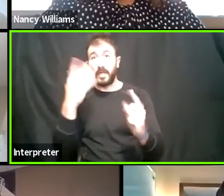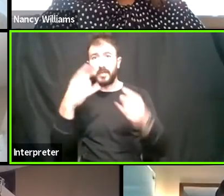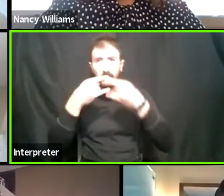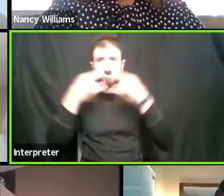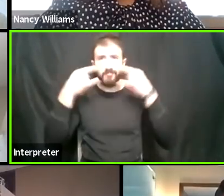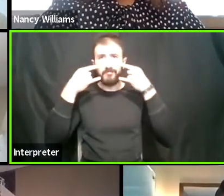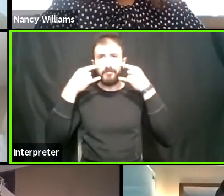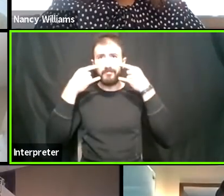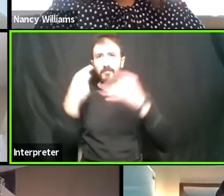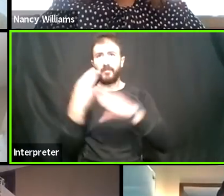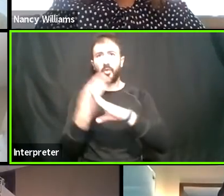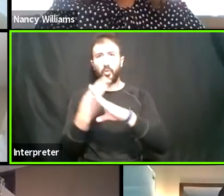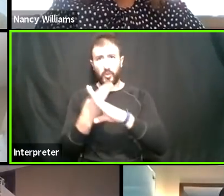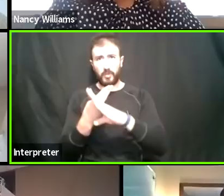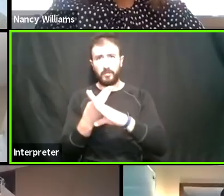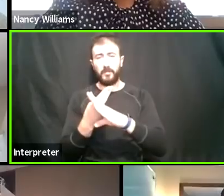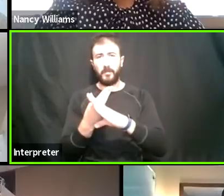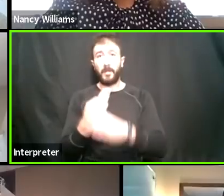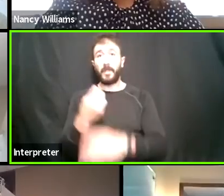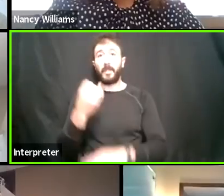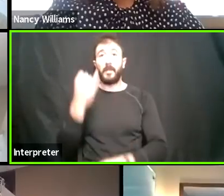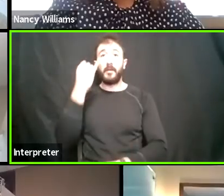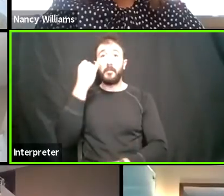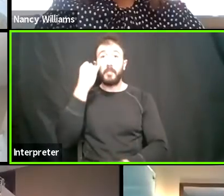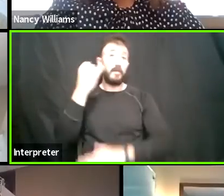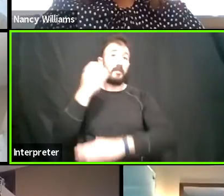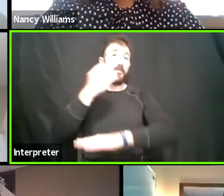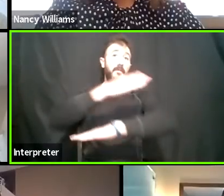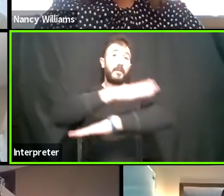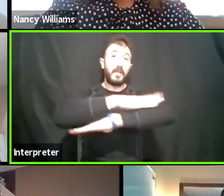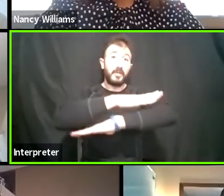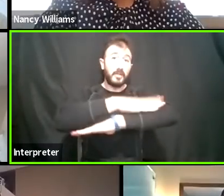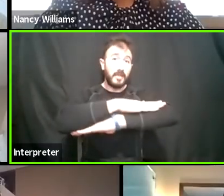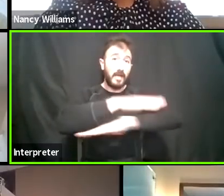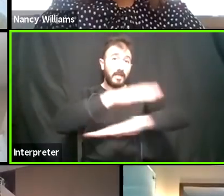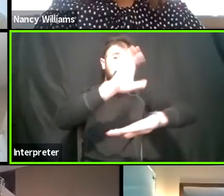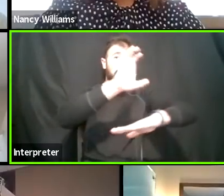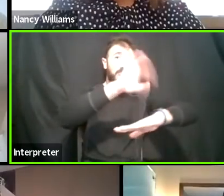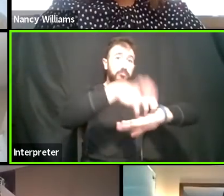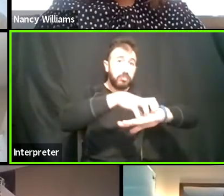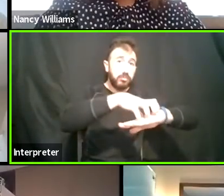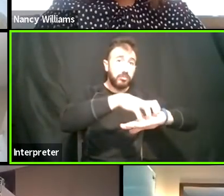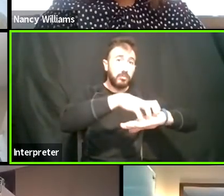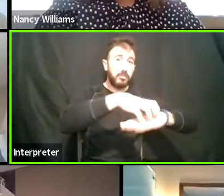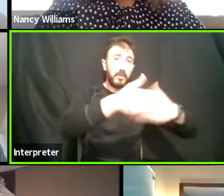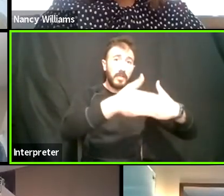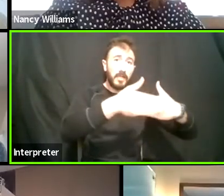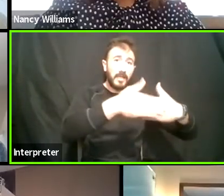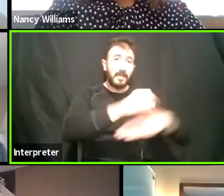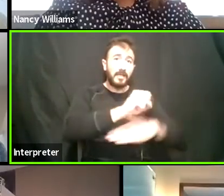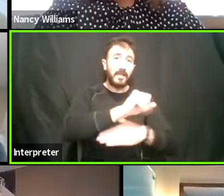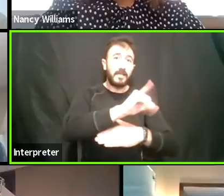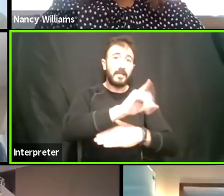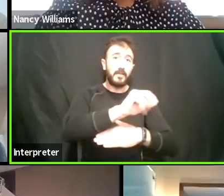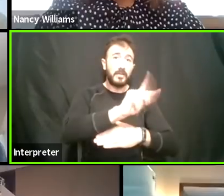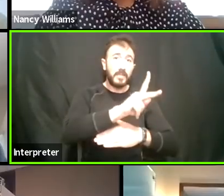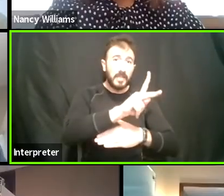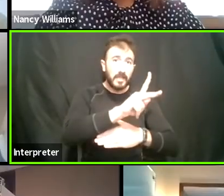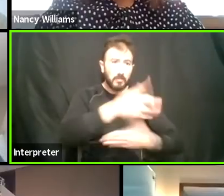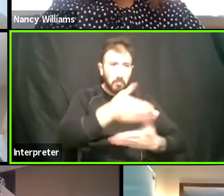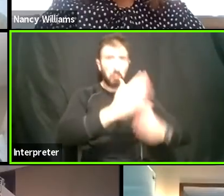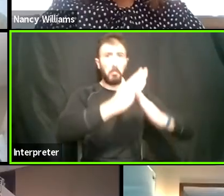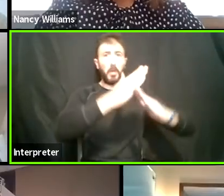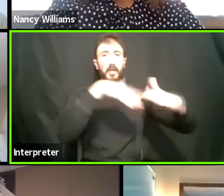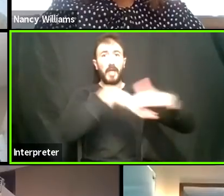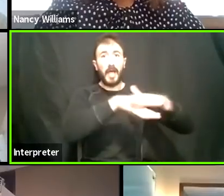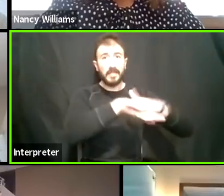absolutely needed and the desk is preventing access to that sink, it is possible that we could remove that desk from the classroom. That's not what we're